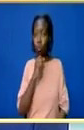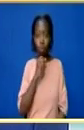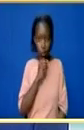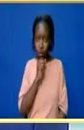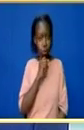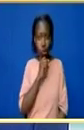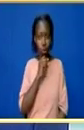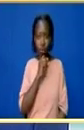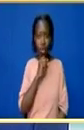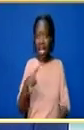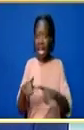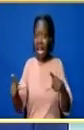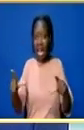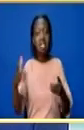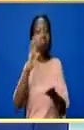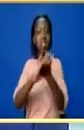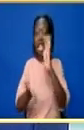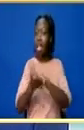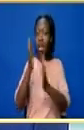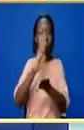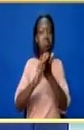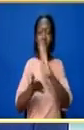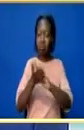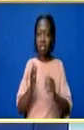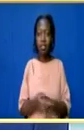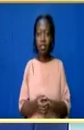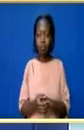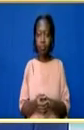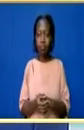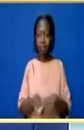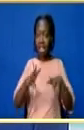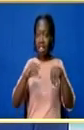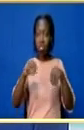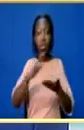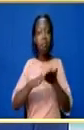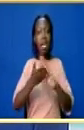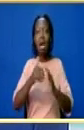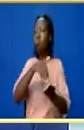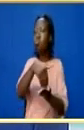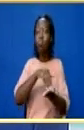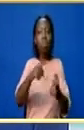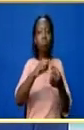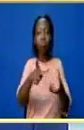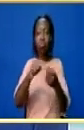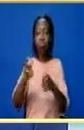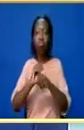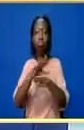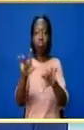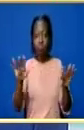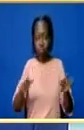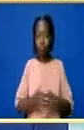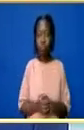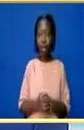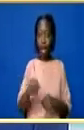calling overgrazing. Okay. And they will remove the ground cover, that is the grass that is there. Okay. Yes. Okay. Another